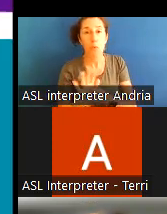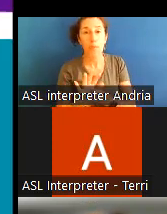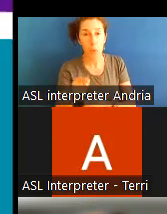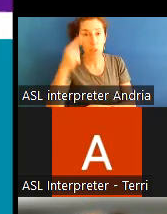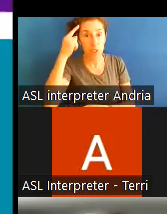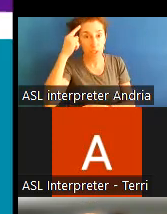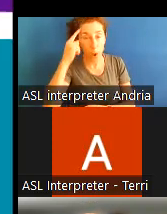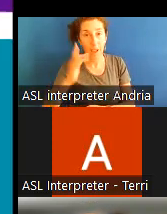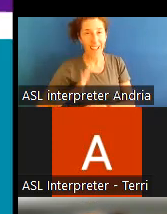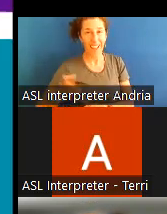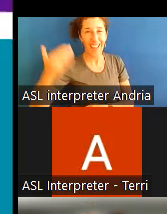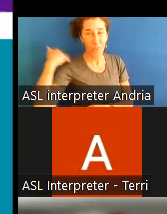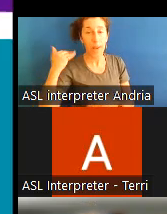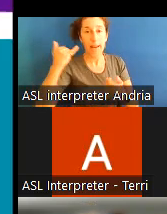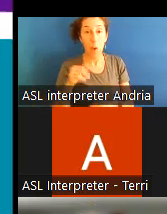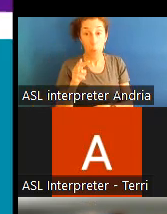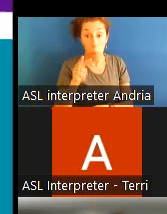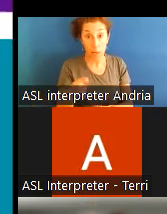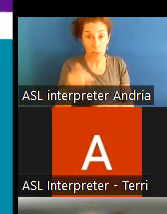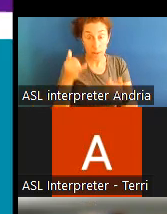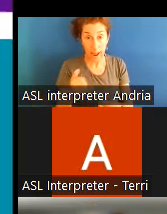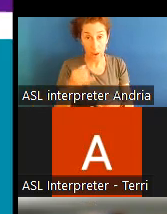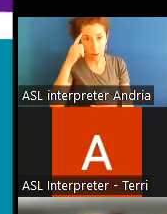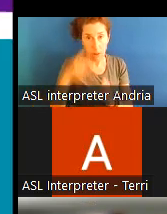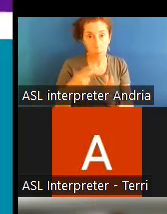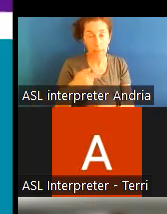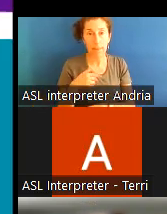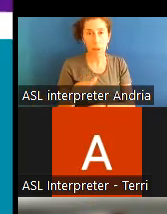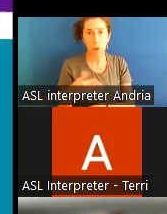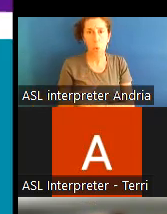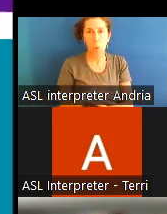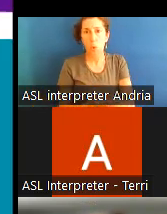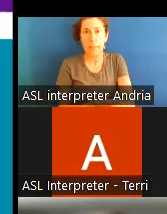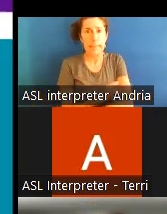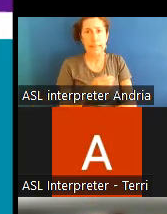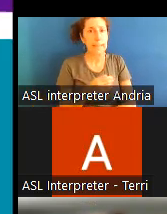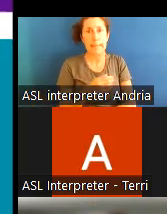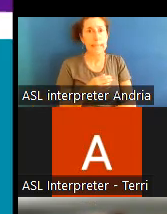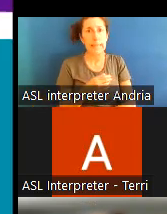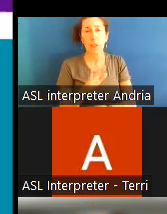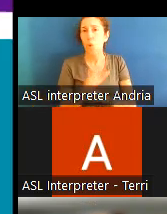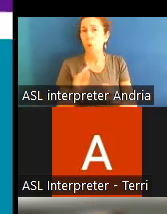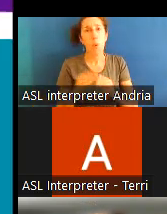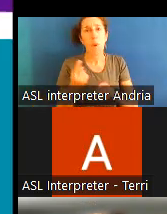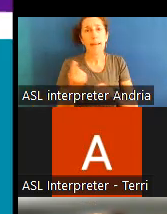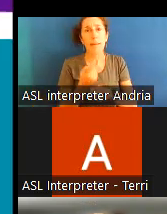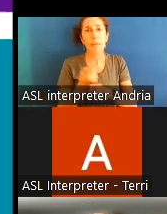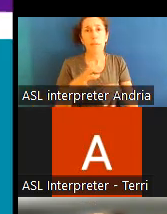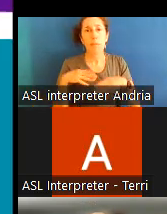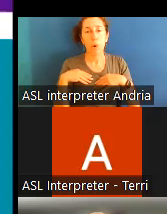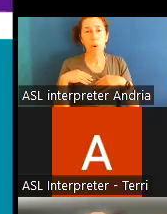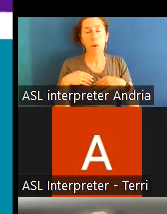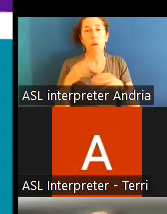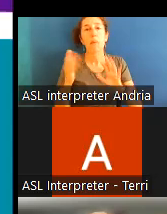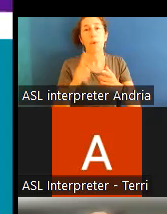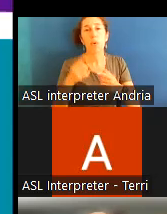Oh, Kelly, to maintain for the family. Excellent. Yeah. So yeah, it's you know, you shouldn't